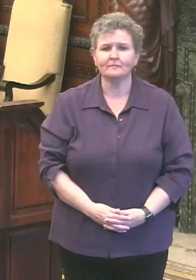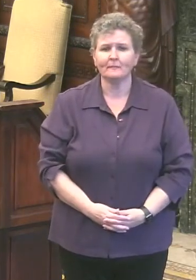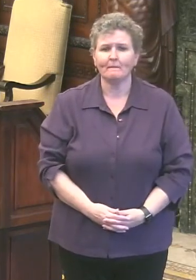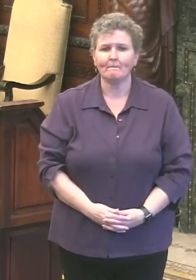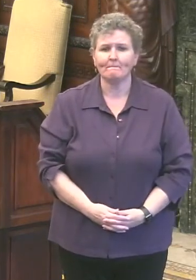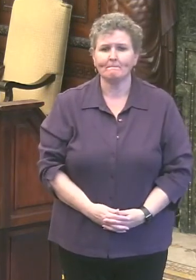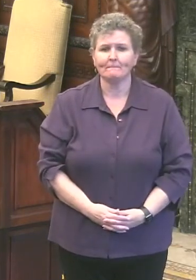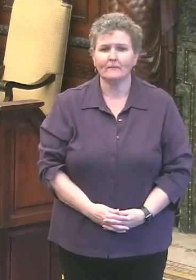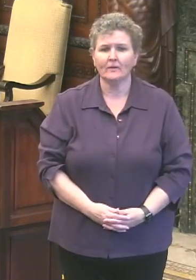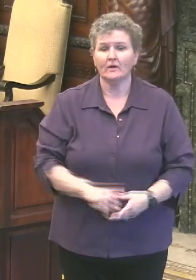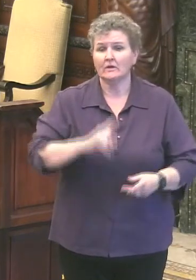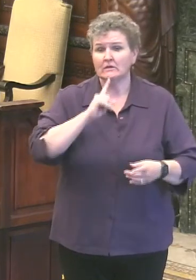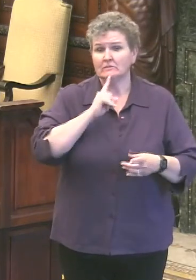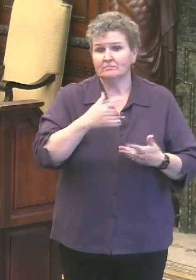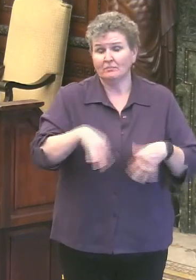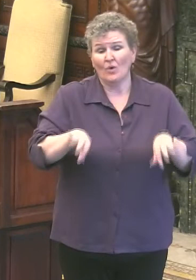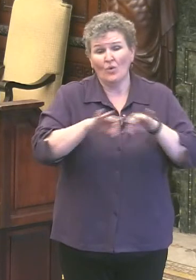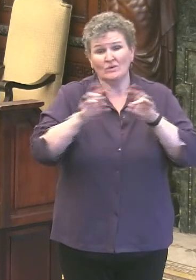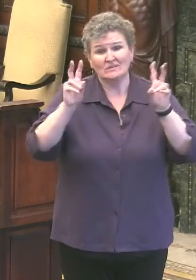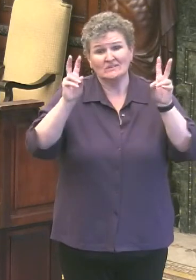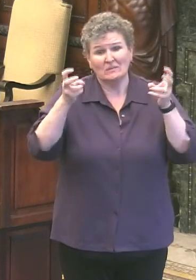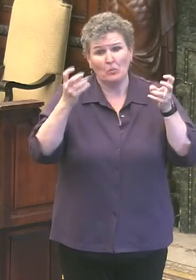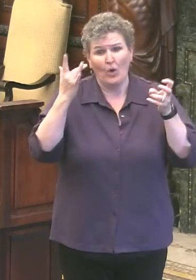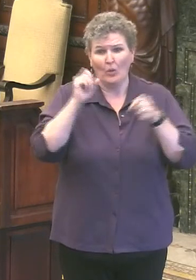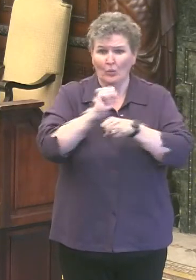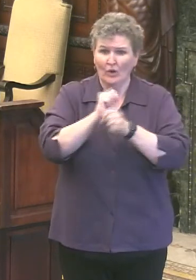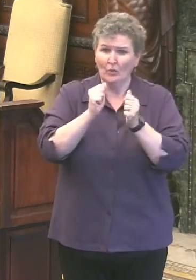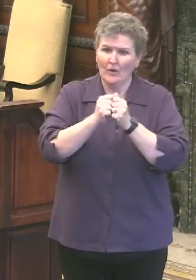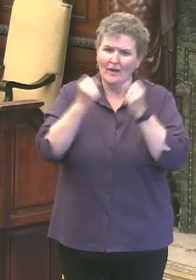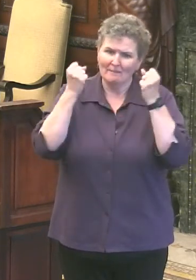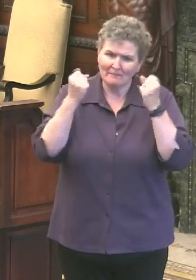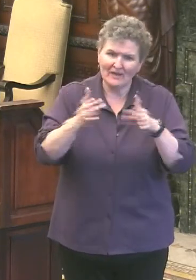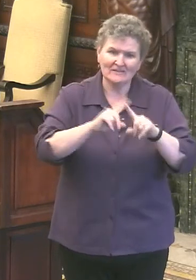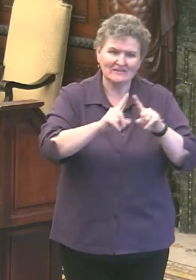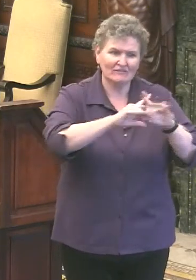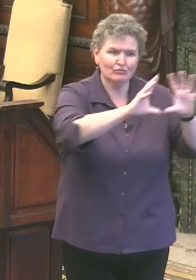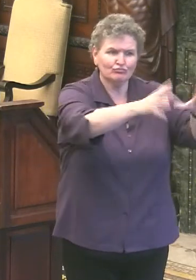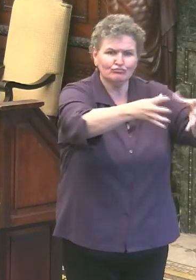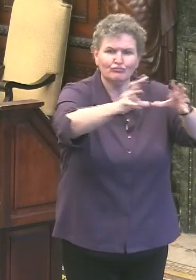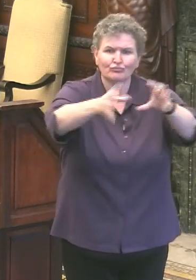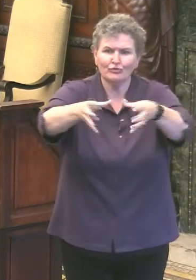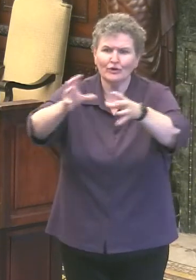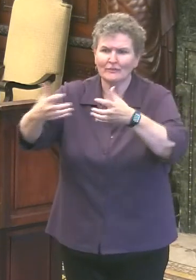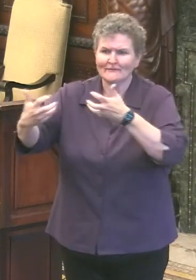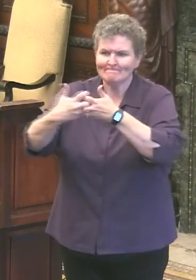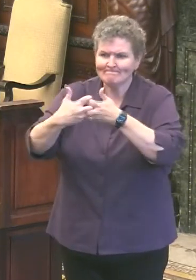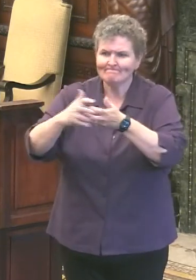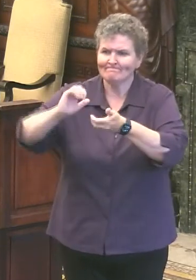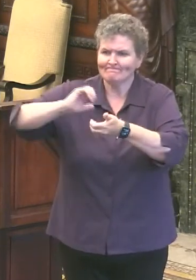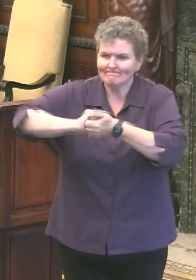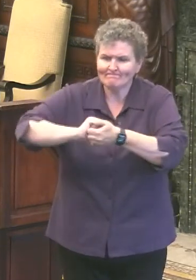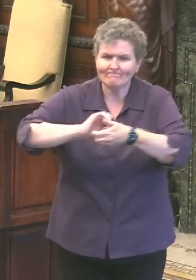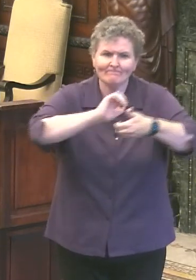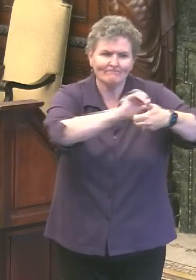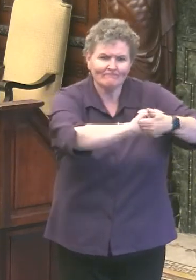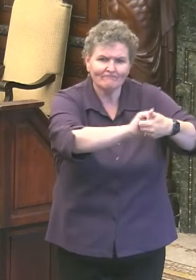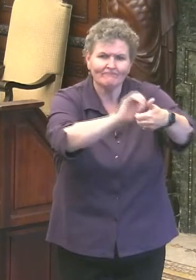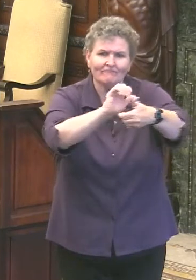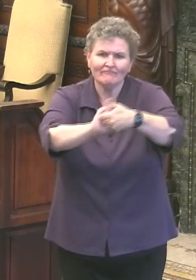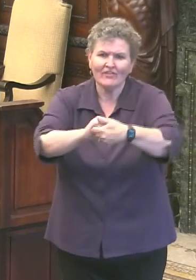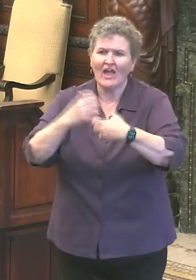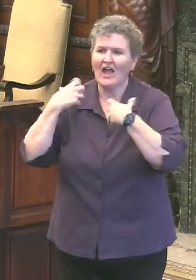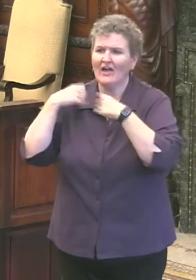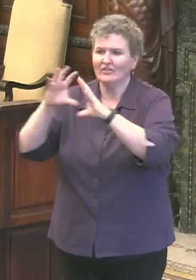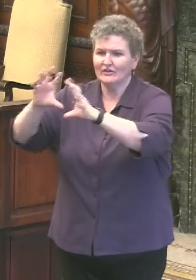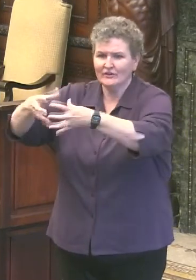for us, and that's why we're working with multiple groups, not just the health commissioner and his team, but also with the